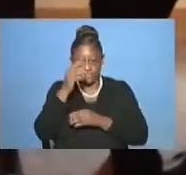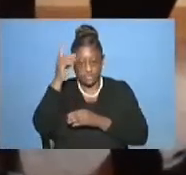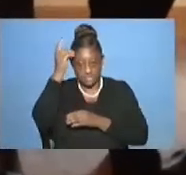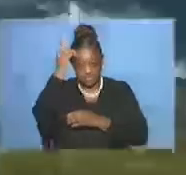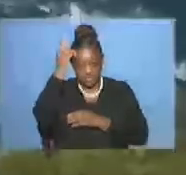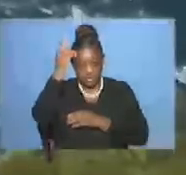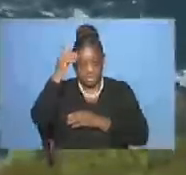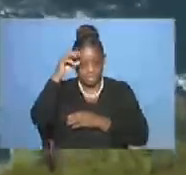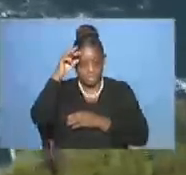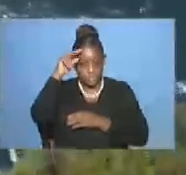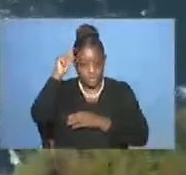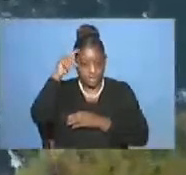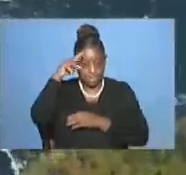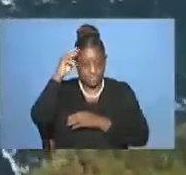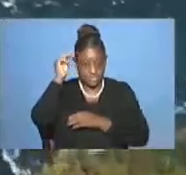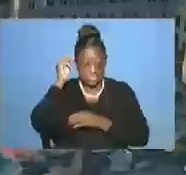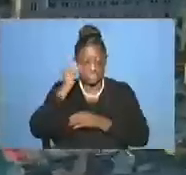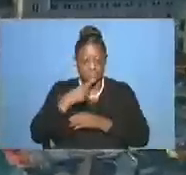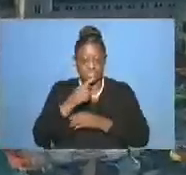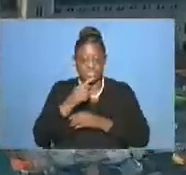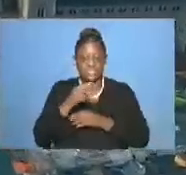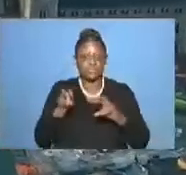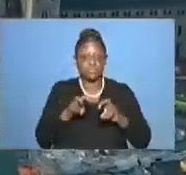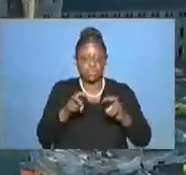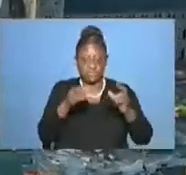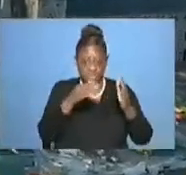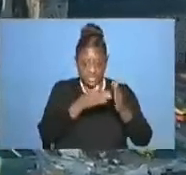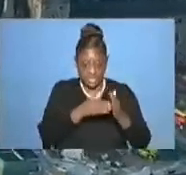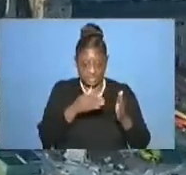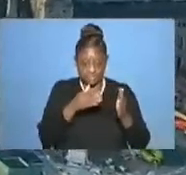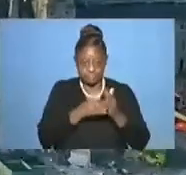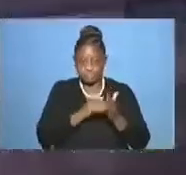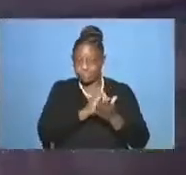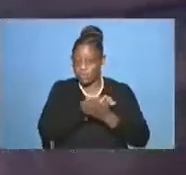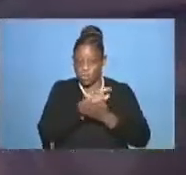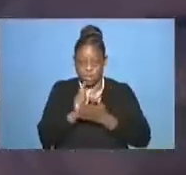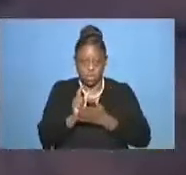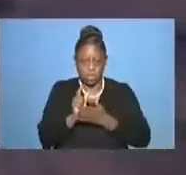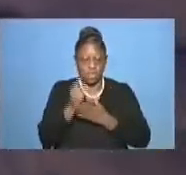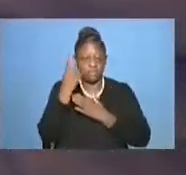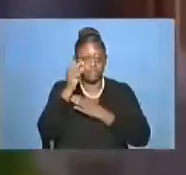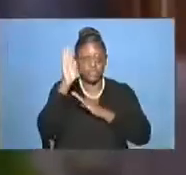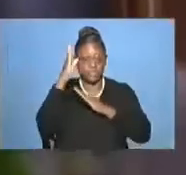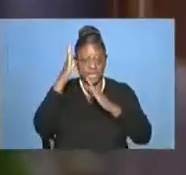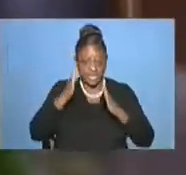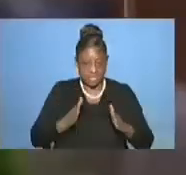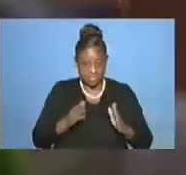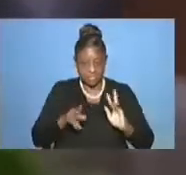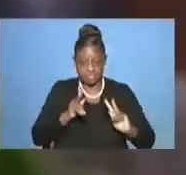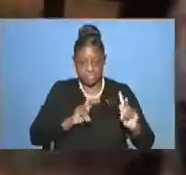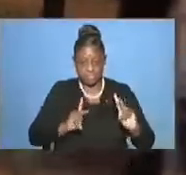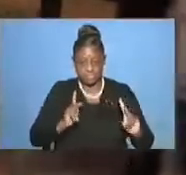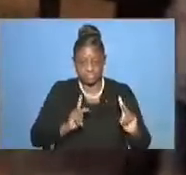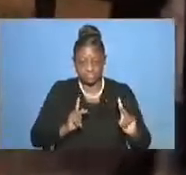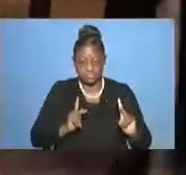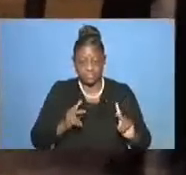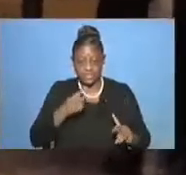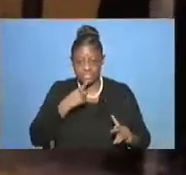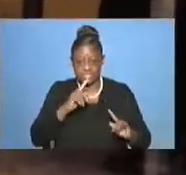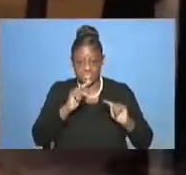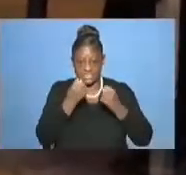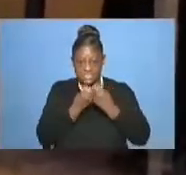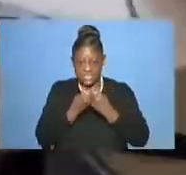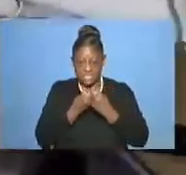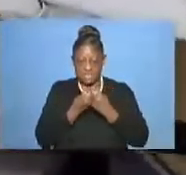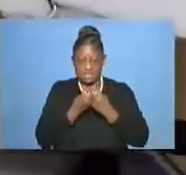Chester Cooper, more missions are scheduled, and all still on behalf of the Bahamian people, as he and his tourism team seek